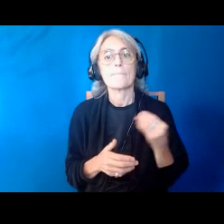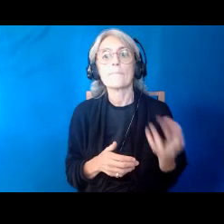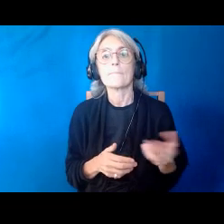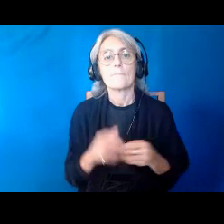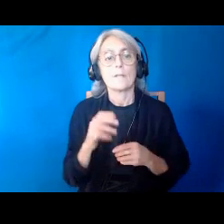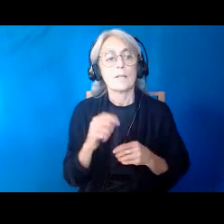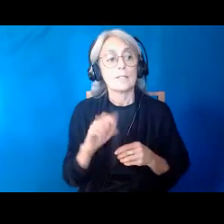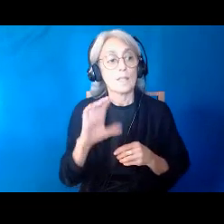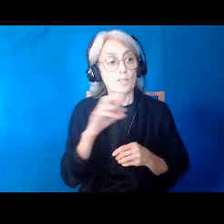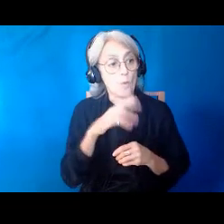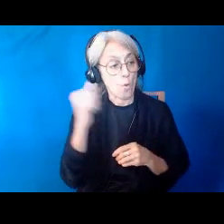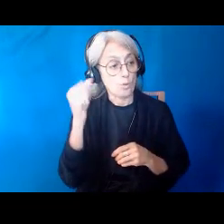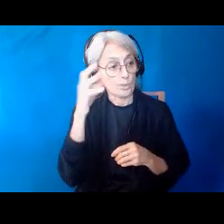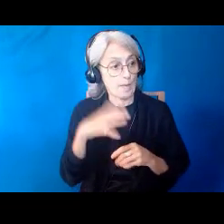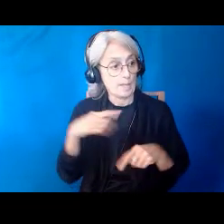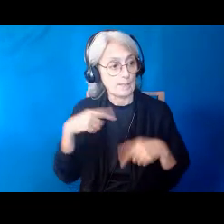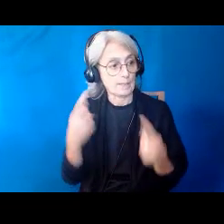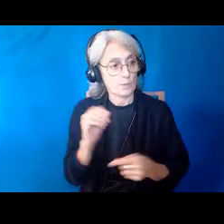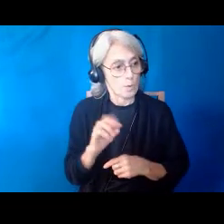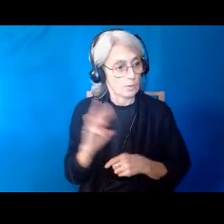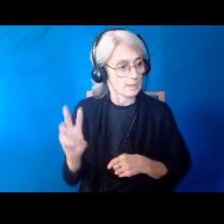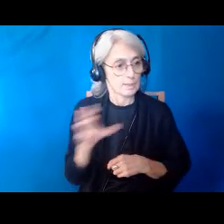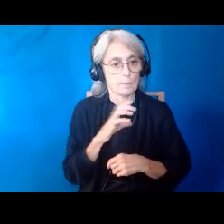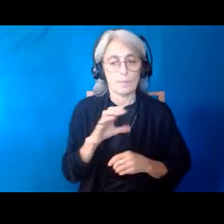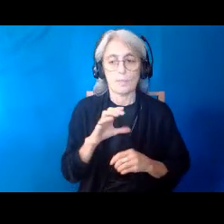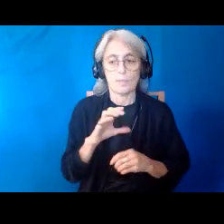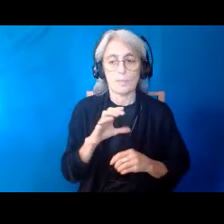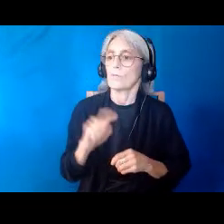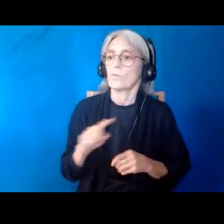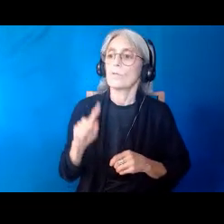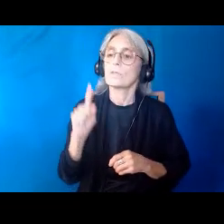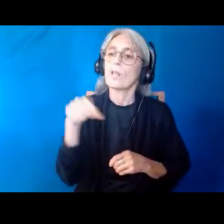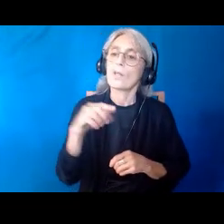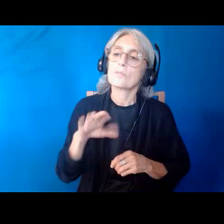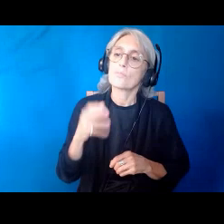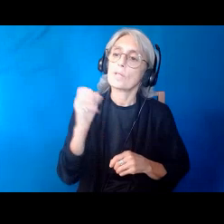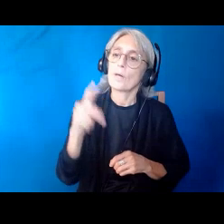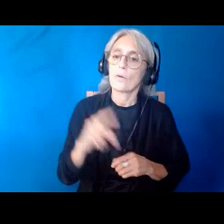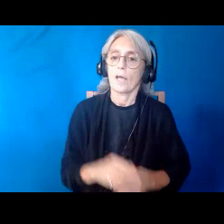man who's been here since '06, Commissioner Cruz looks pretty okay. So,